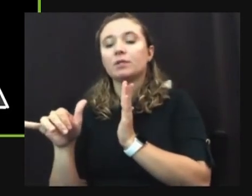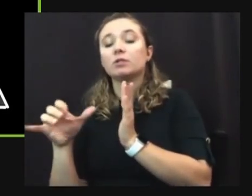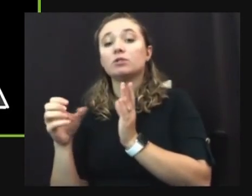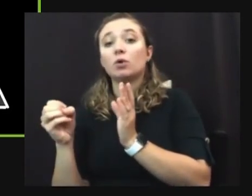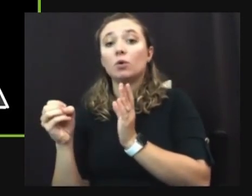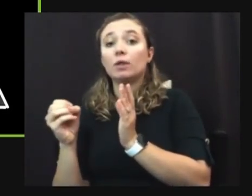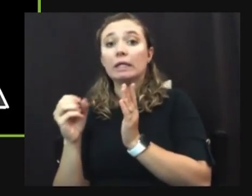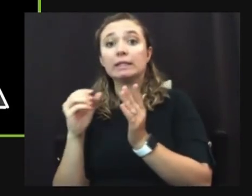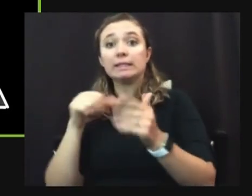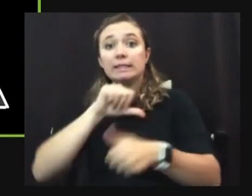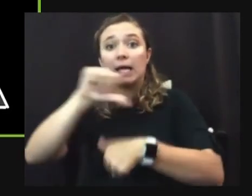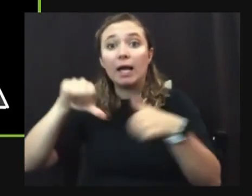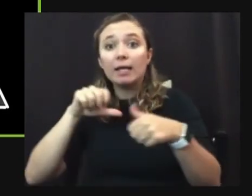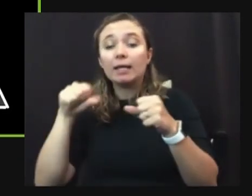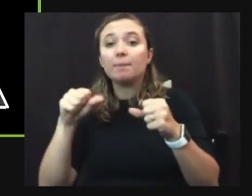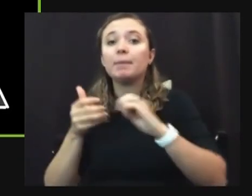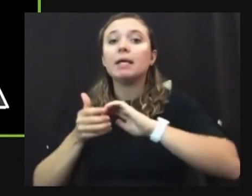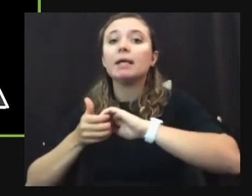of interdependence.